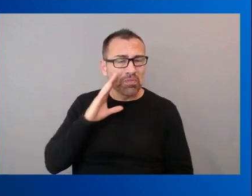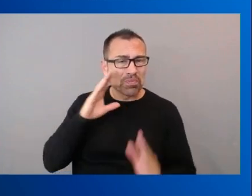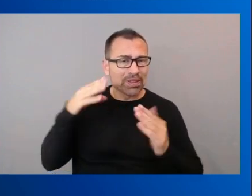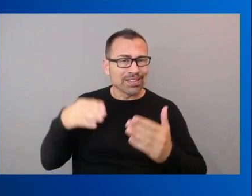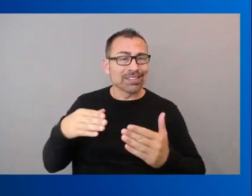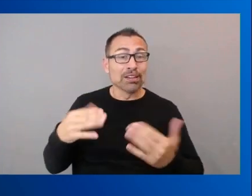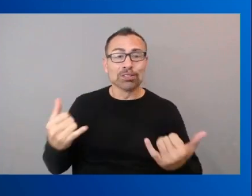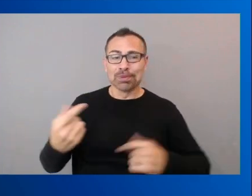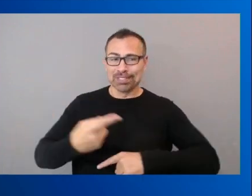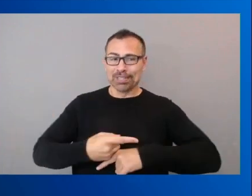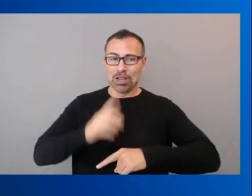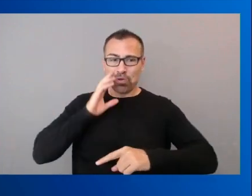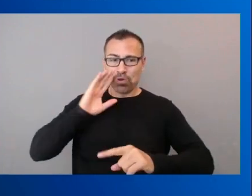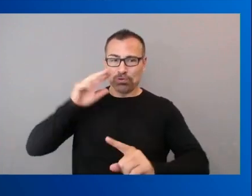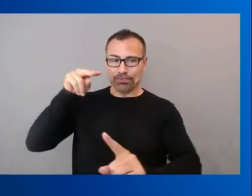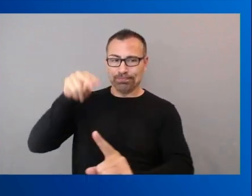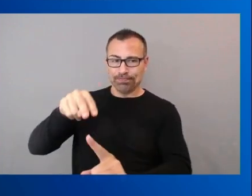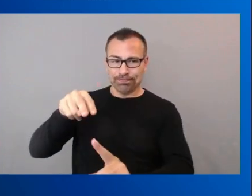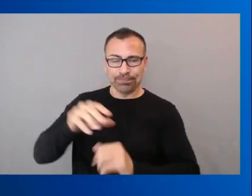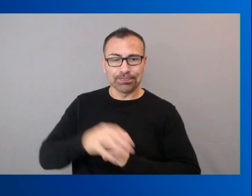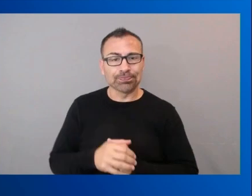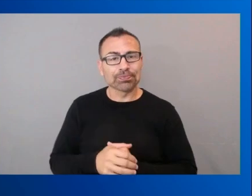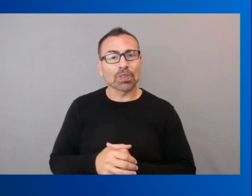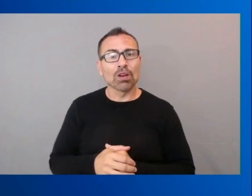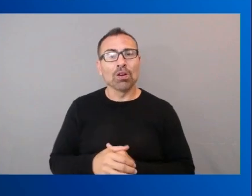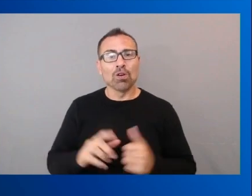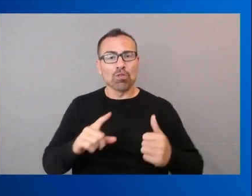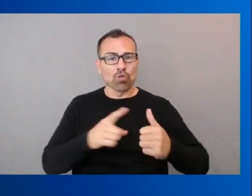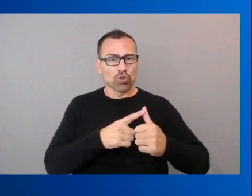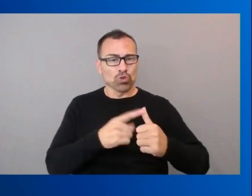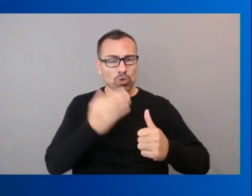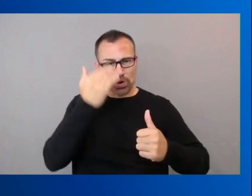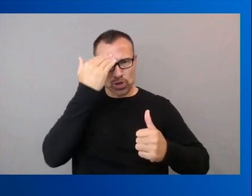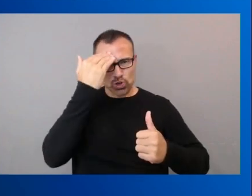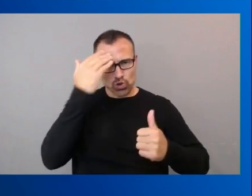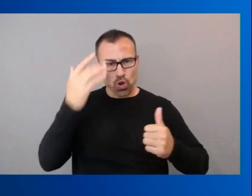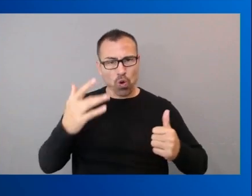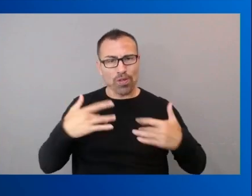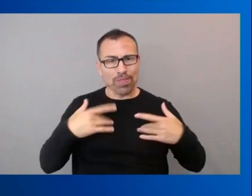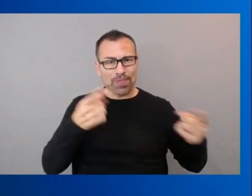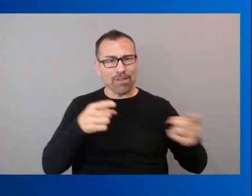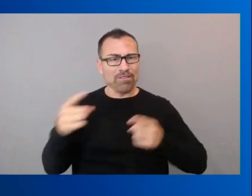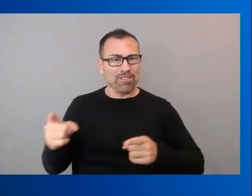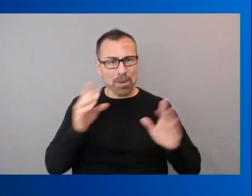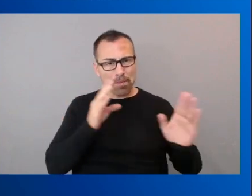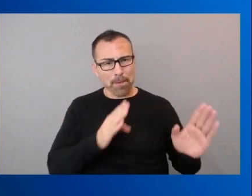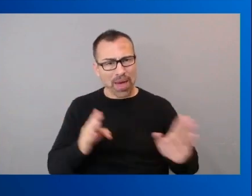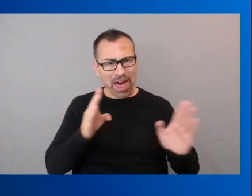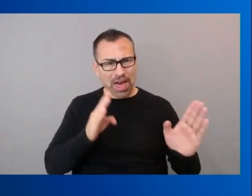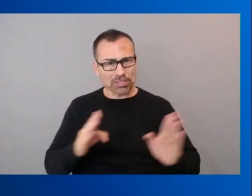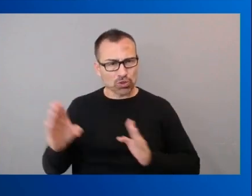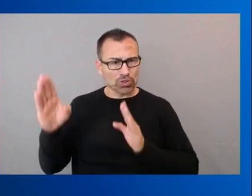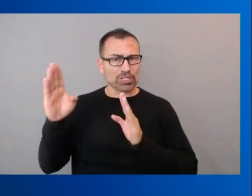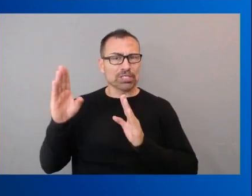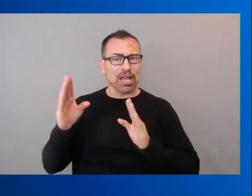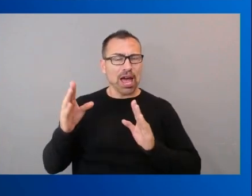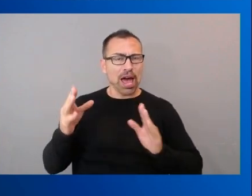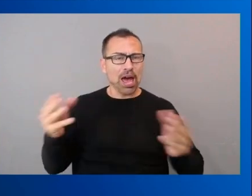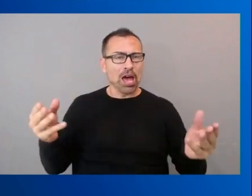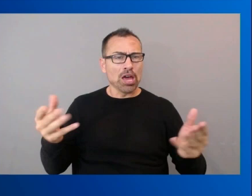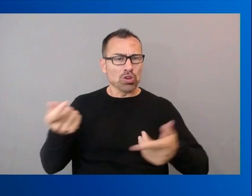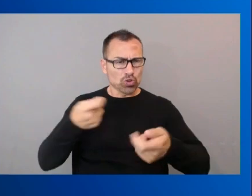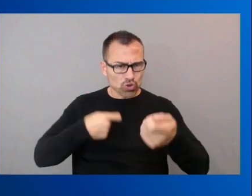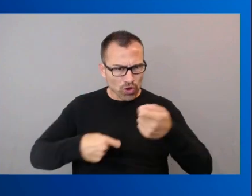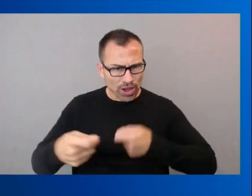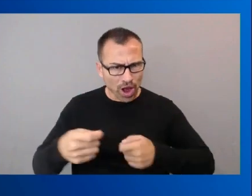today, is understanding event patterns and the trade-offs. Which one should I pick? And also think about what I like to call event-first